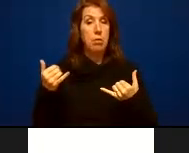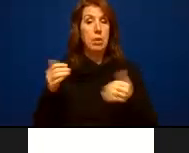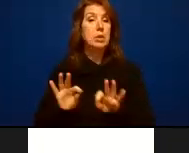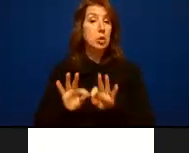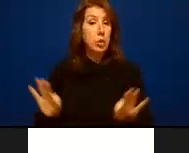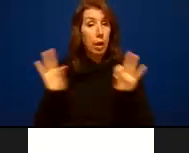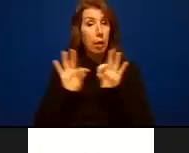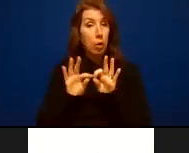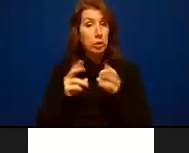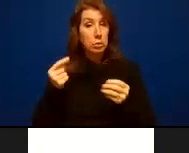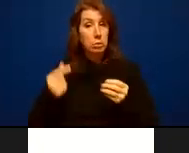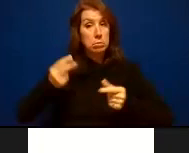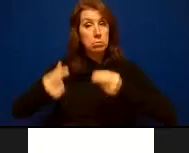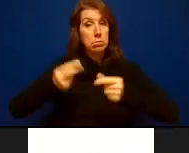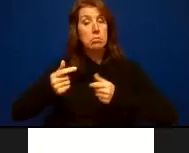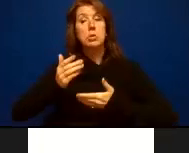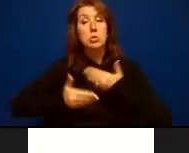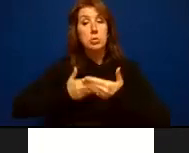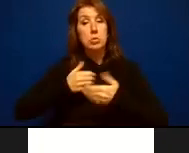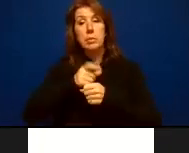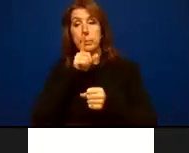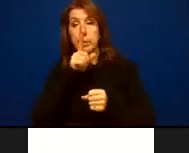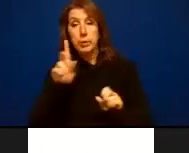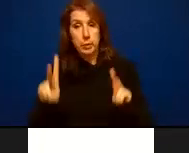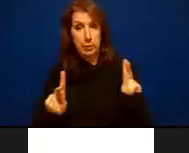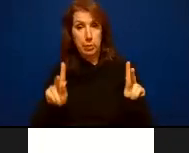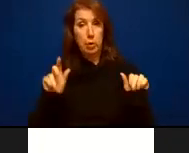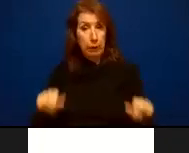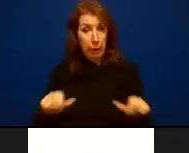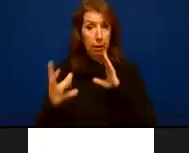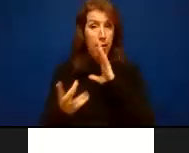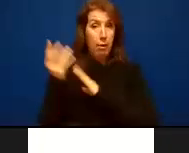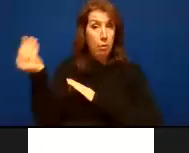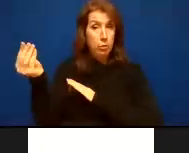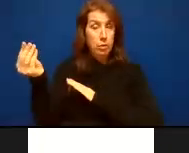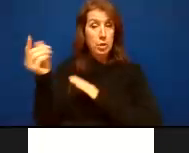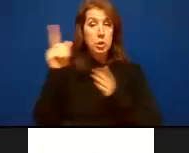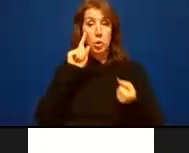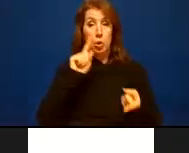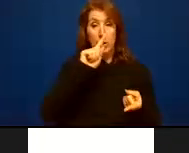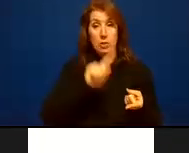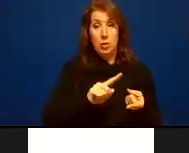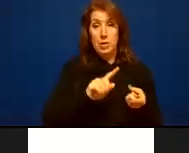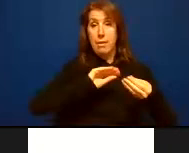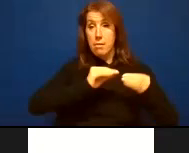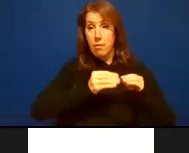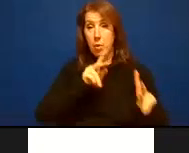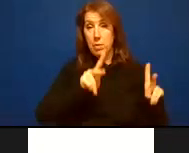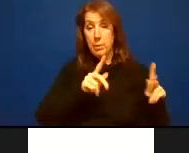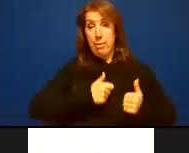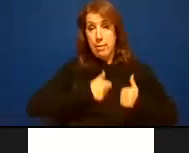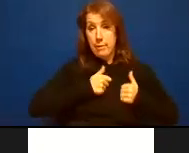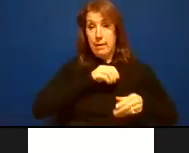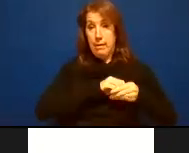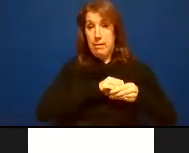critical to ensure that people can get out, both to reduce the census in the facilities as well as keep